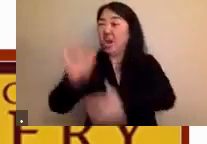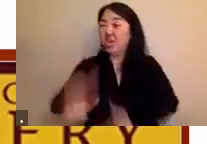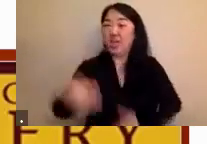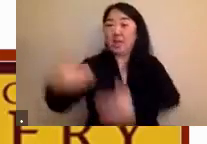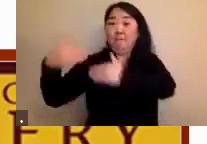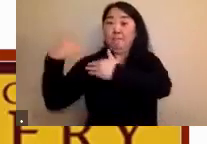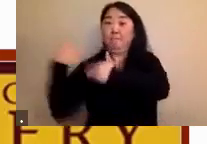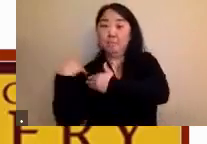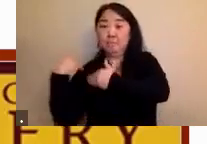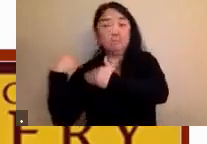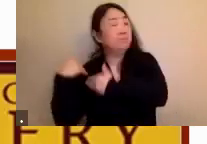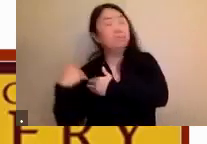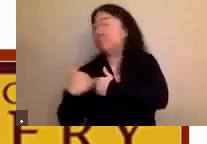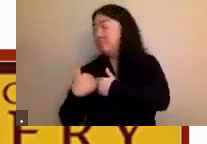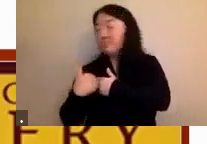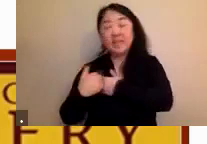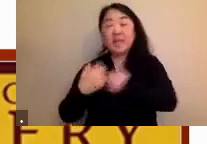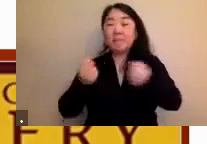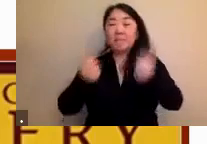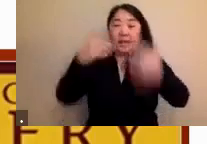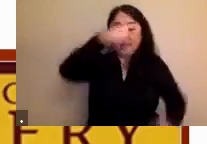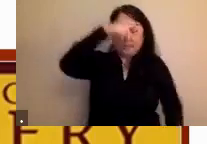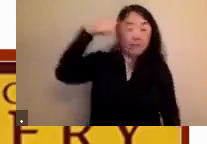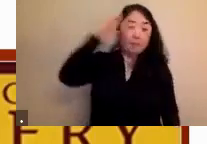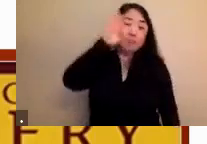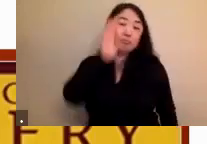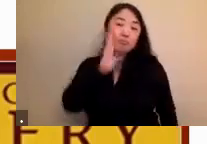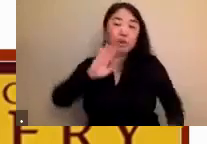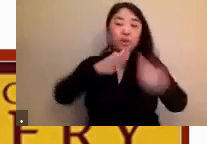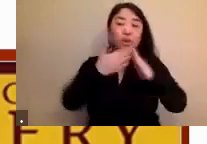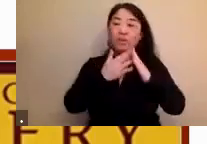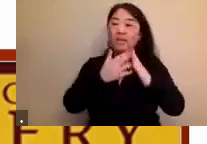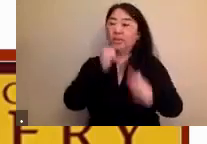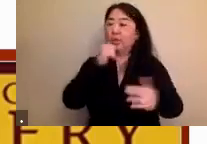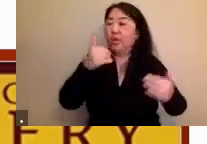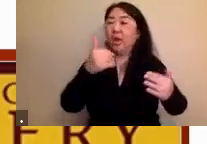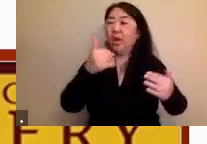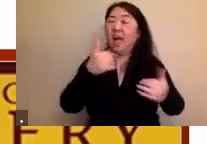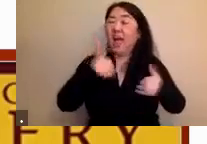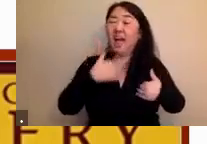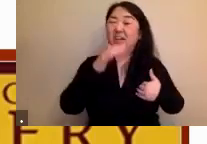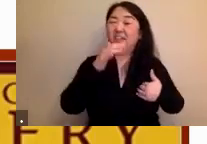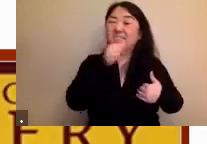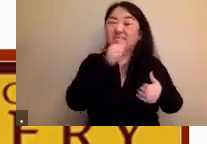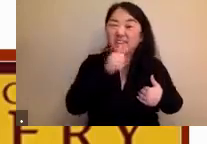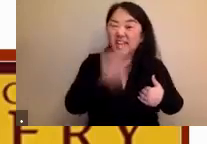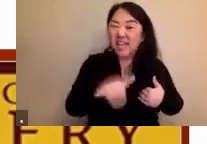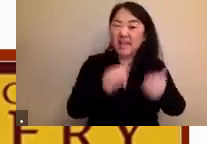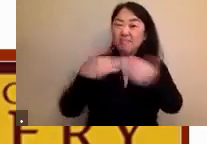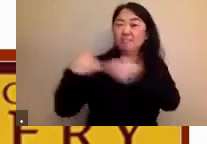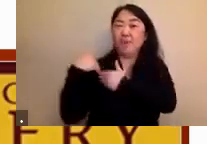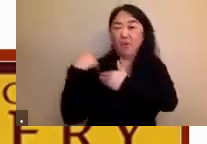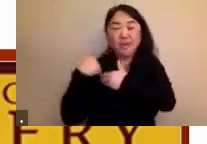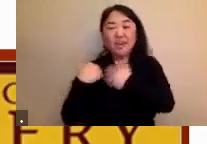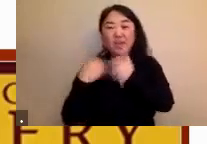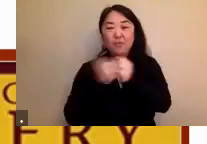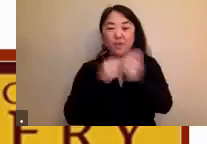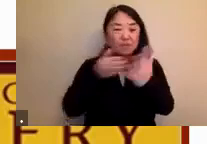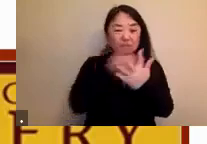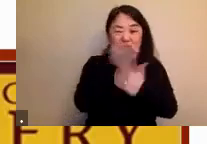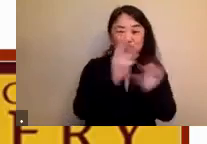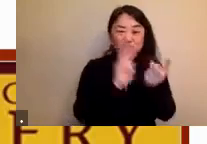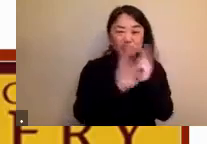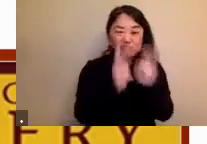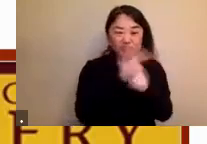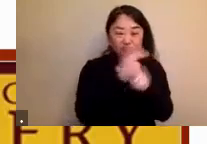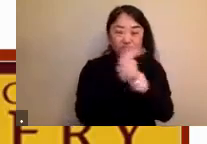many Black and Brown communities suffered. And many of you, if you